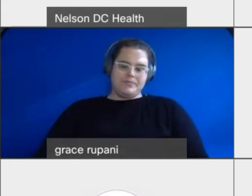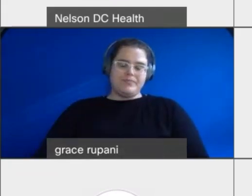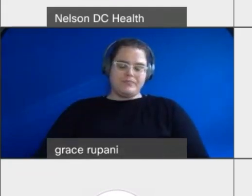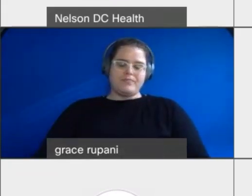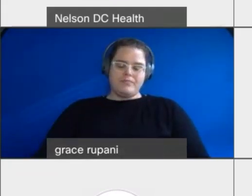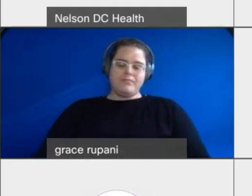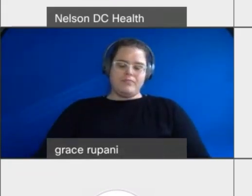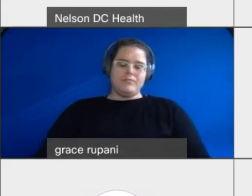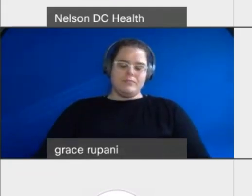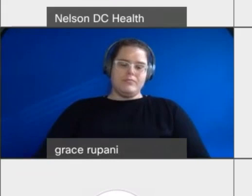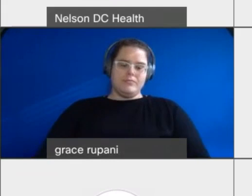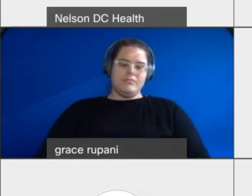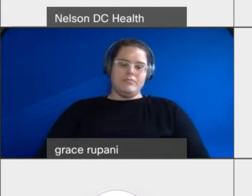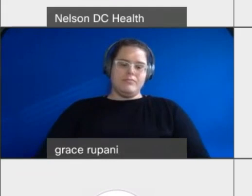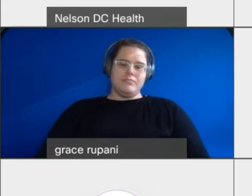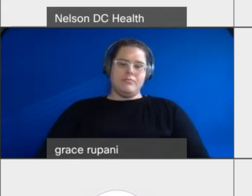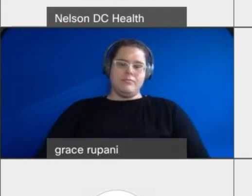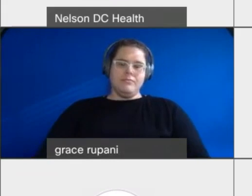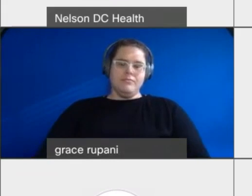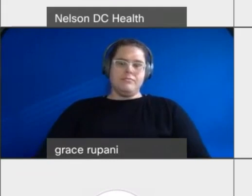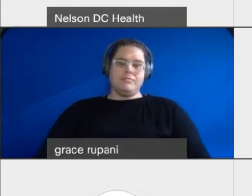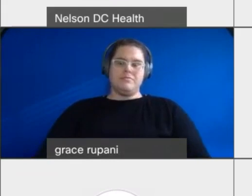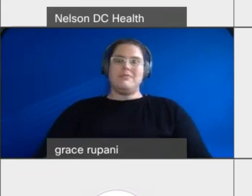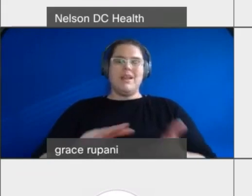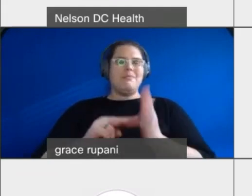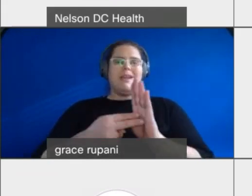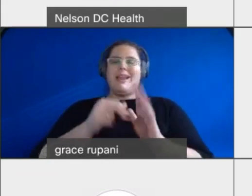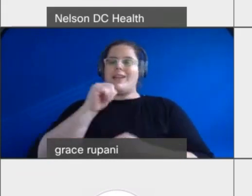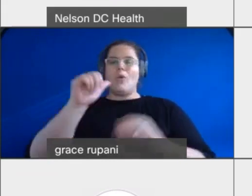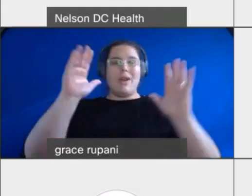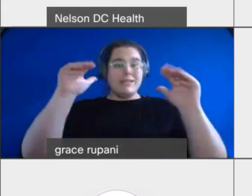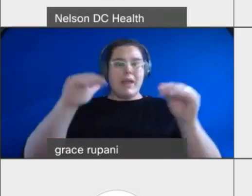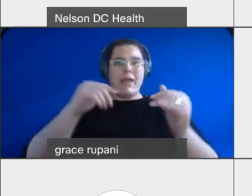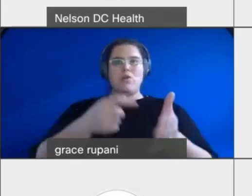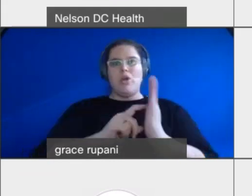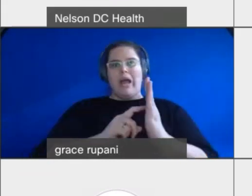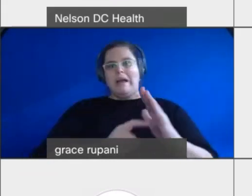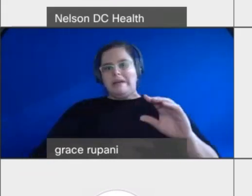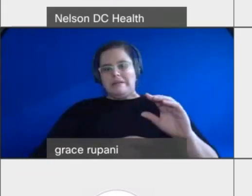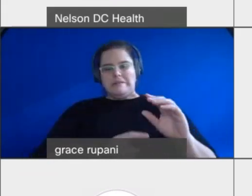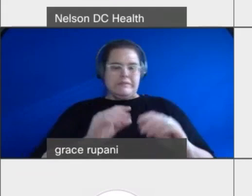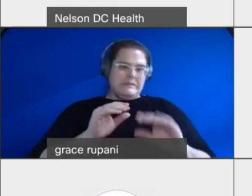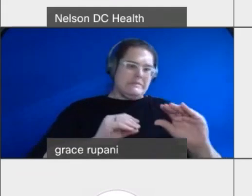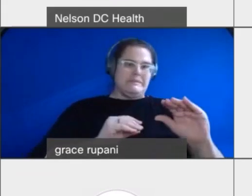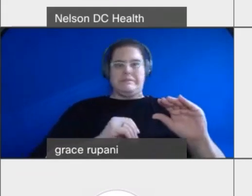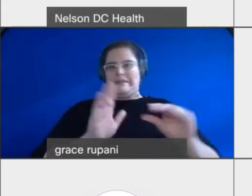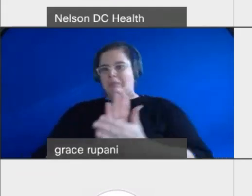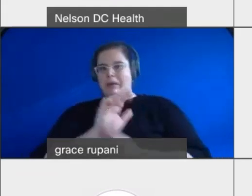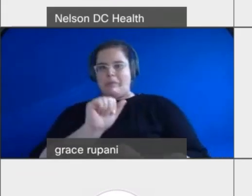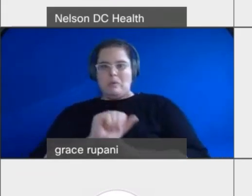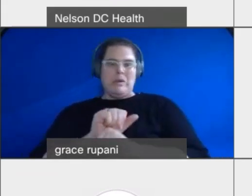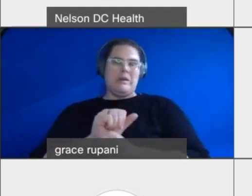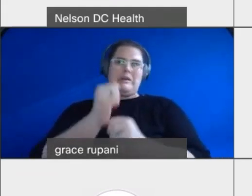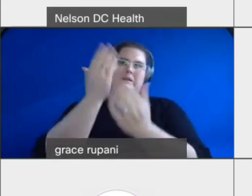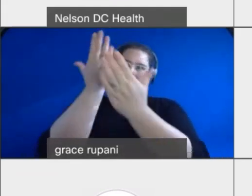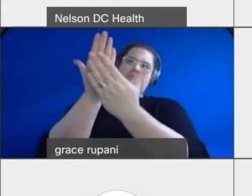I don't expect this to be some burdensome documentation process. But as it does open up for that group, we